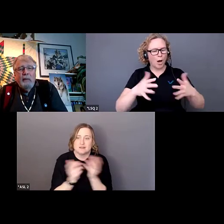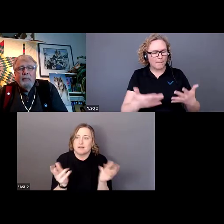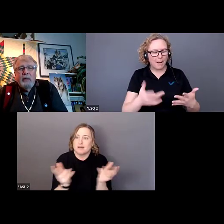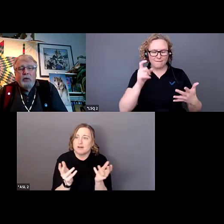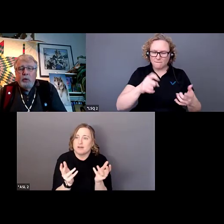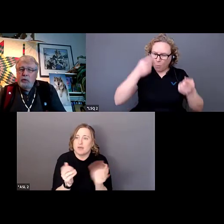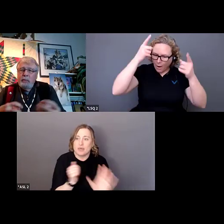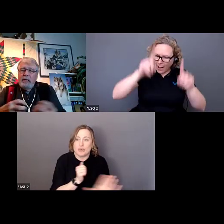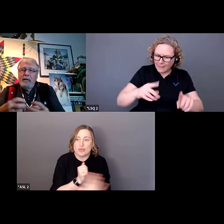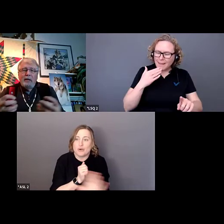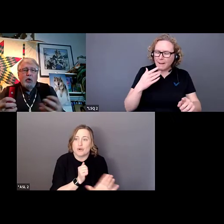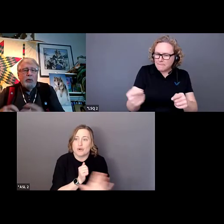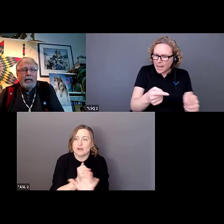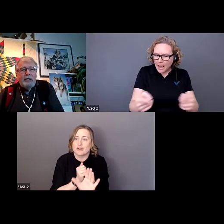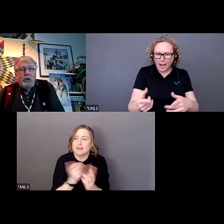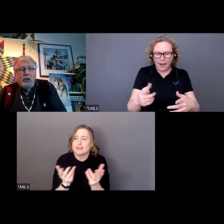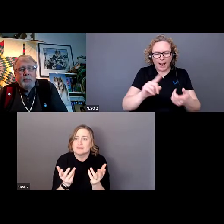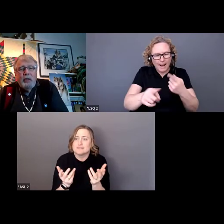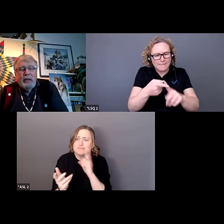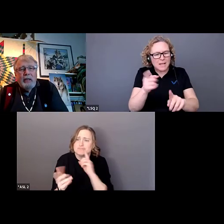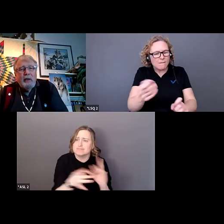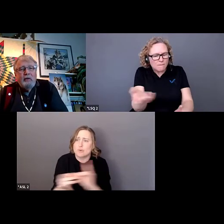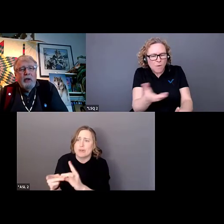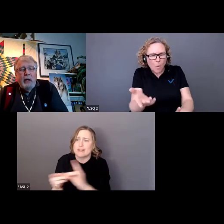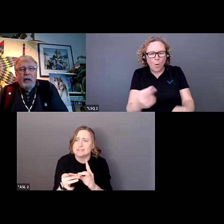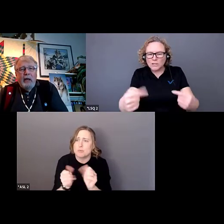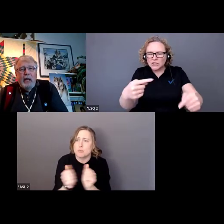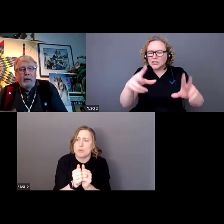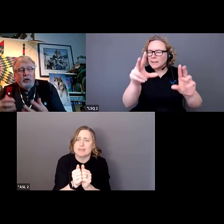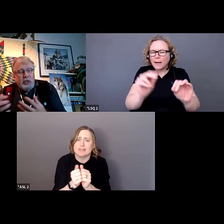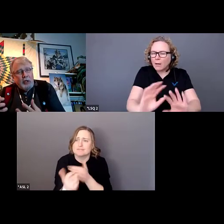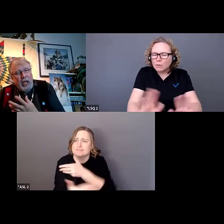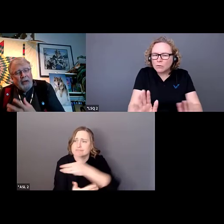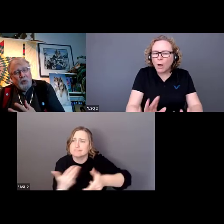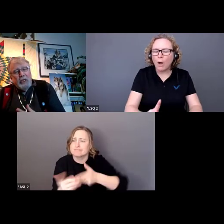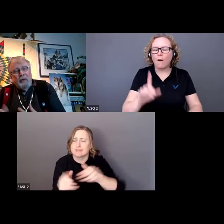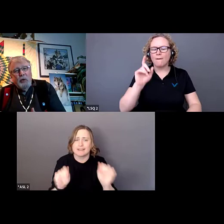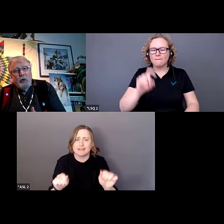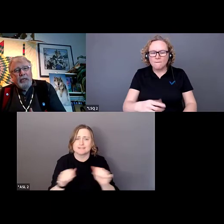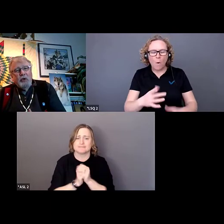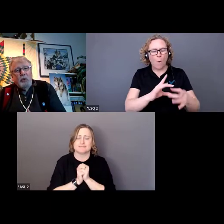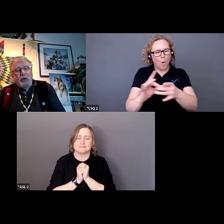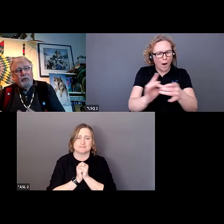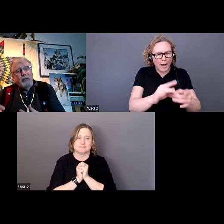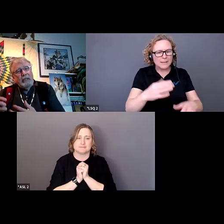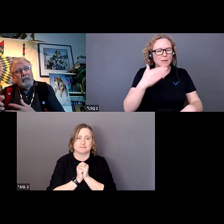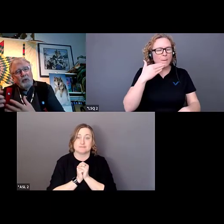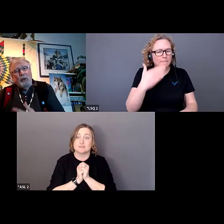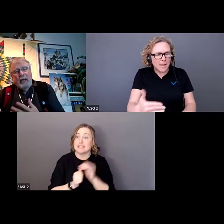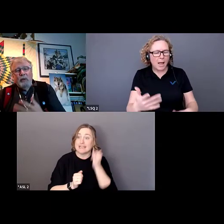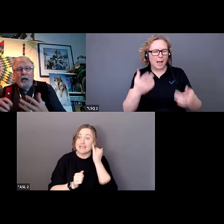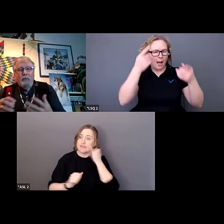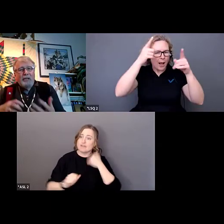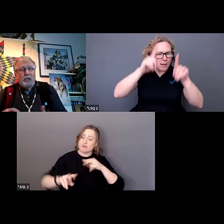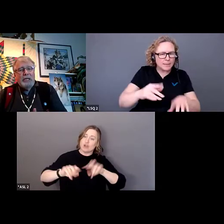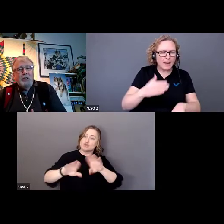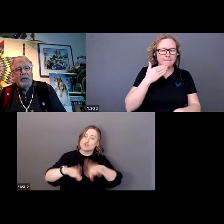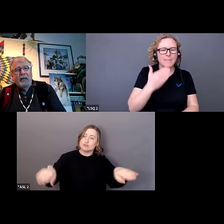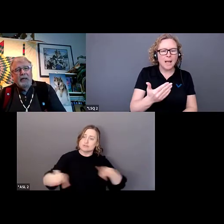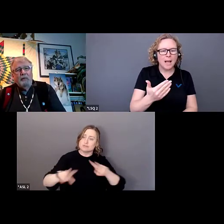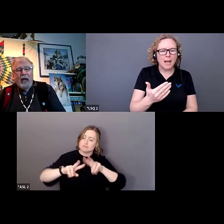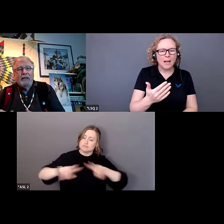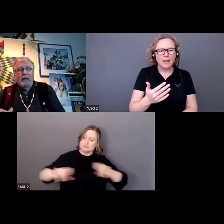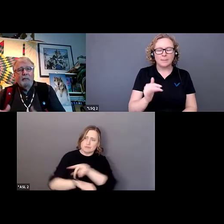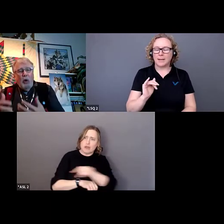gifts to be in good relationship with others. And naturally, if you look at children, you'll see they do that without much